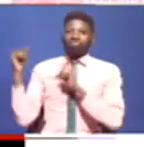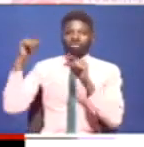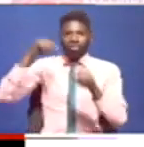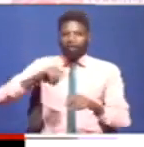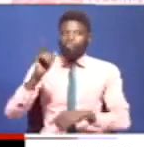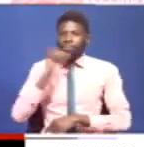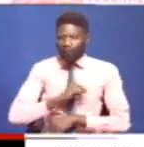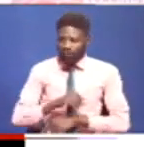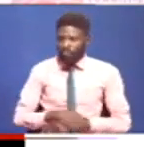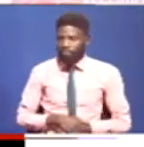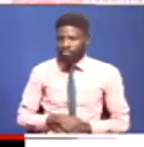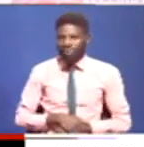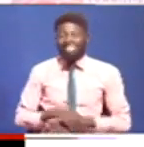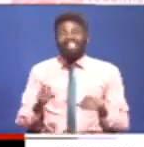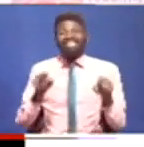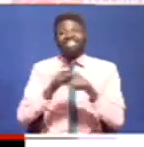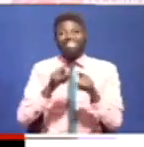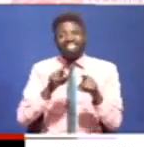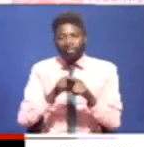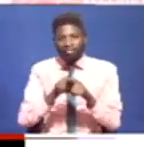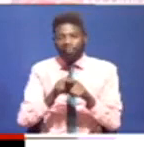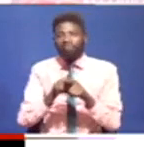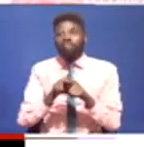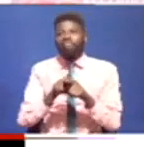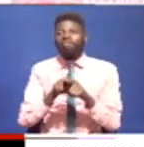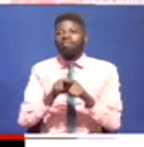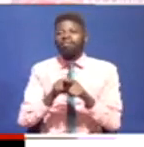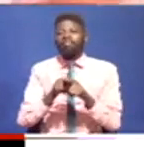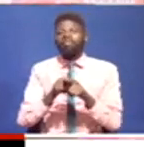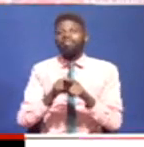Dr. Danvas Makori.